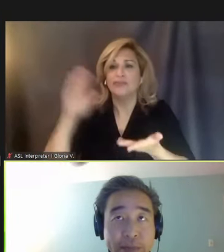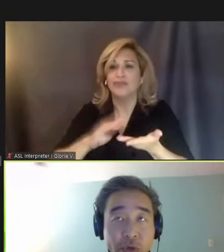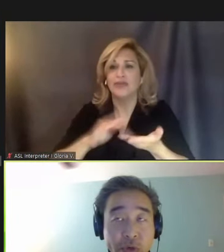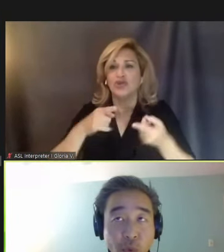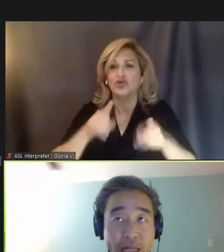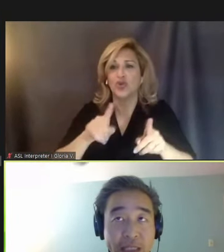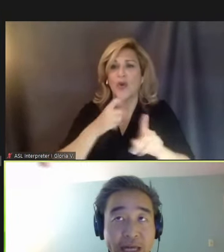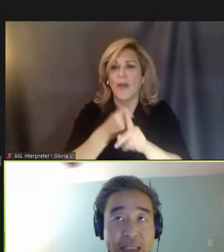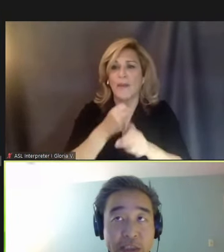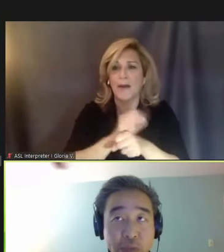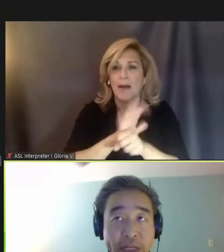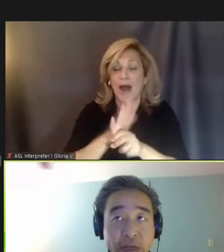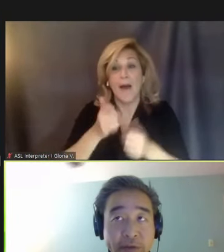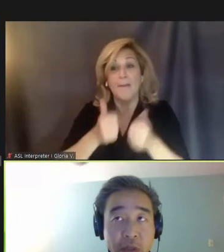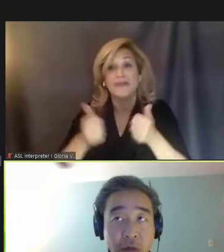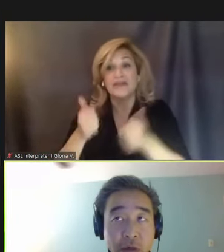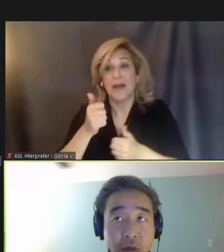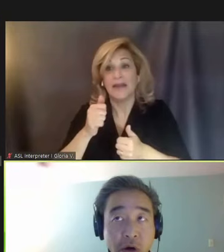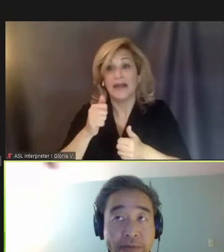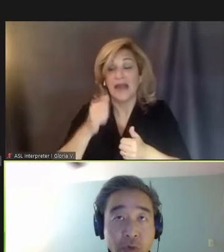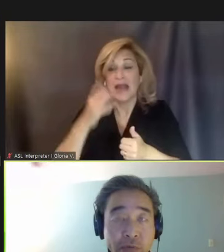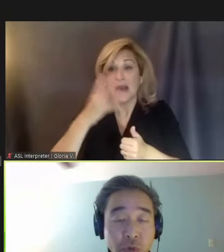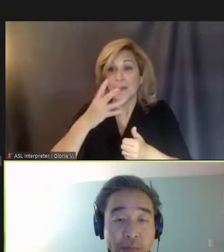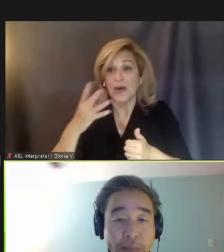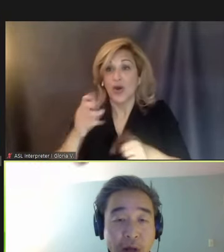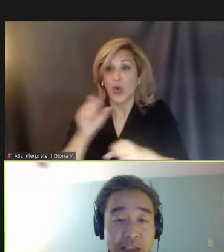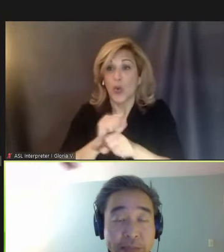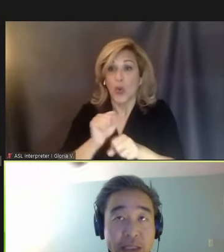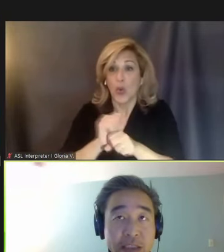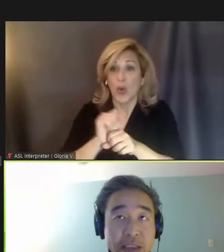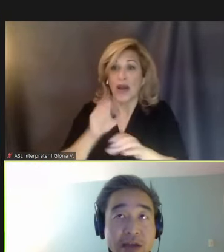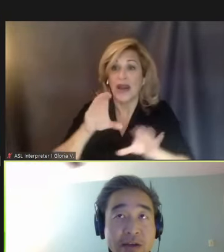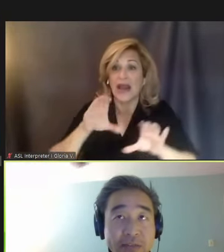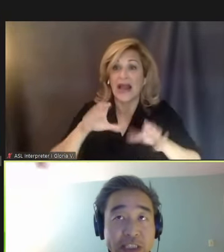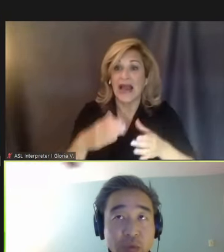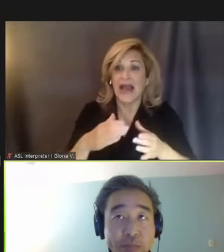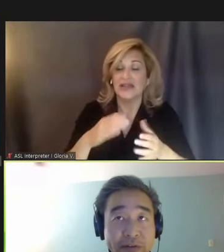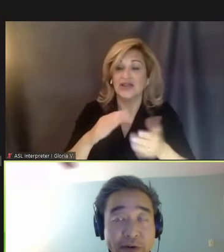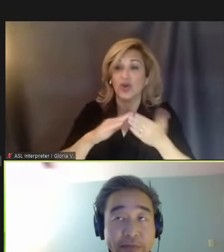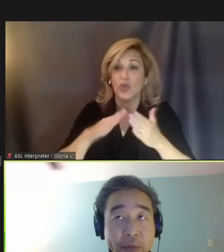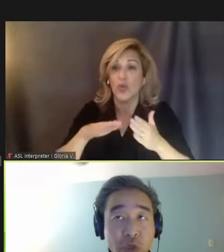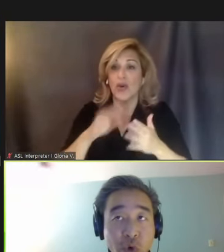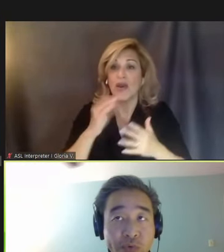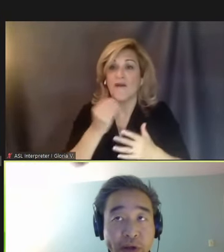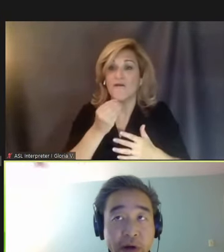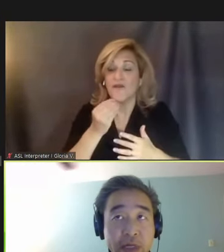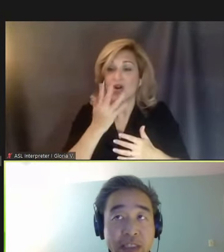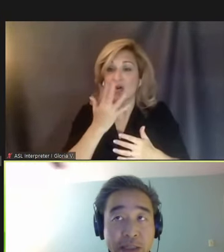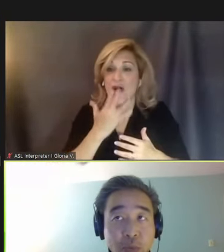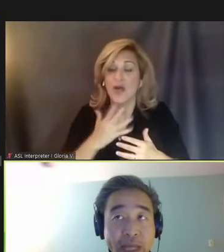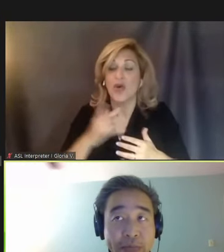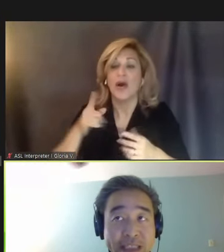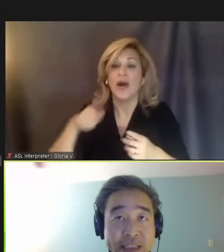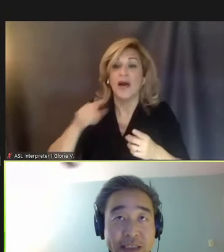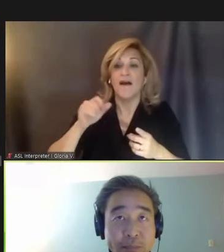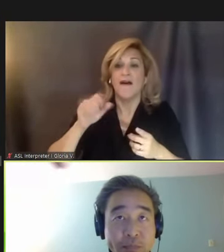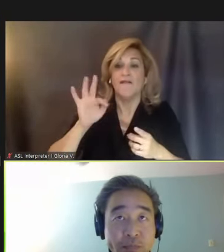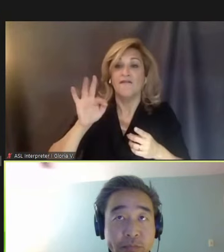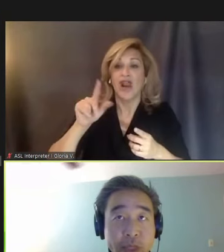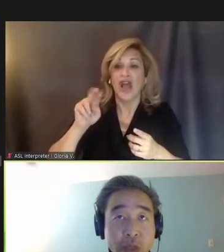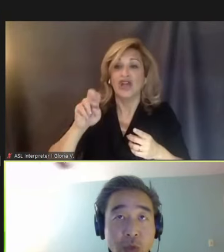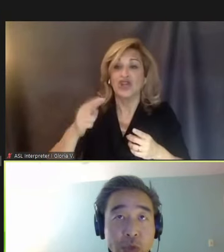predominantly immigrant working class community of color, often overlooked by policymakers, Flushing would benefit from a no-fare subway and bus